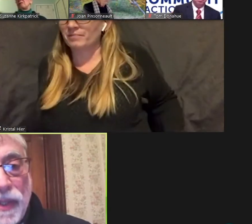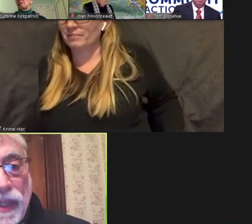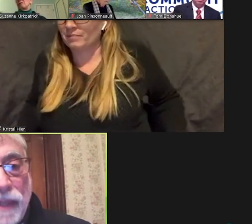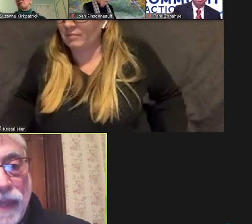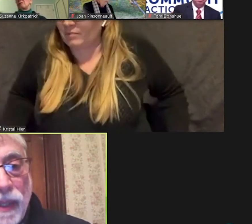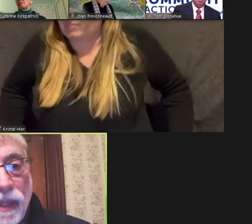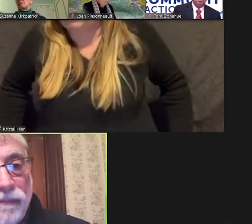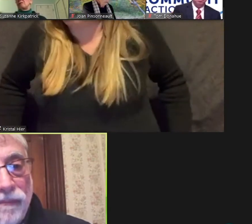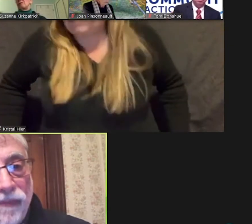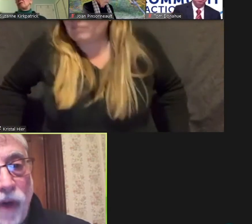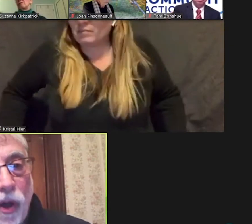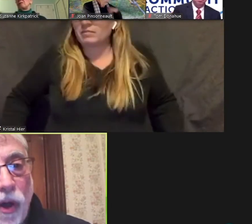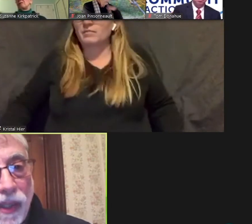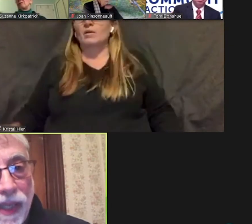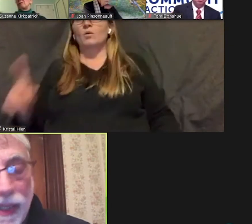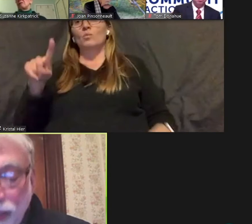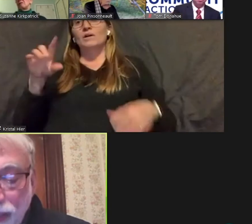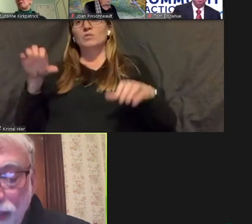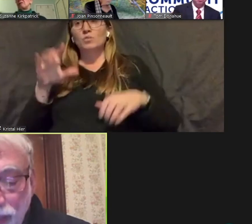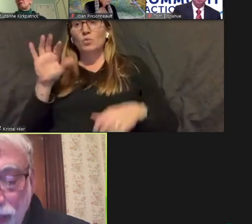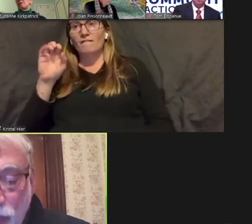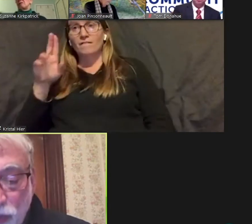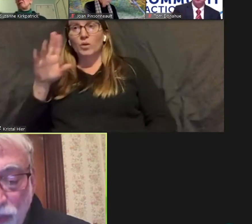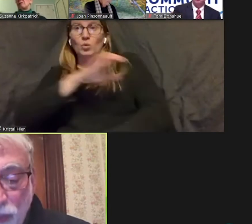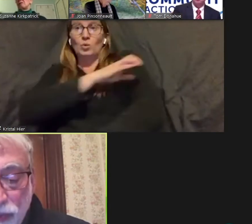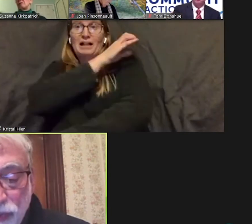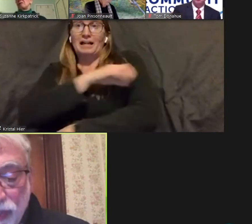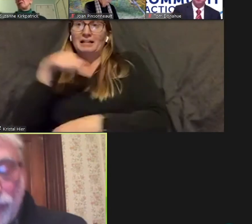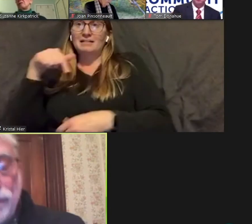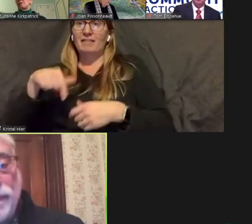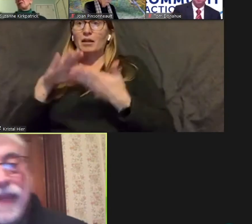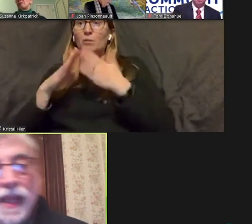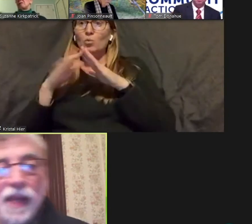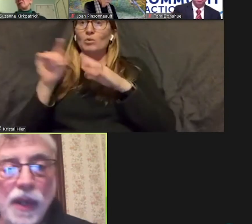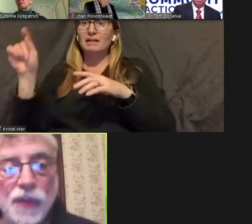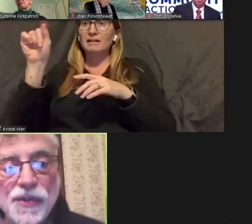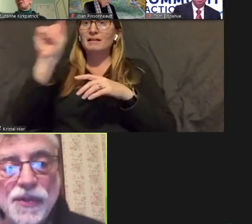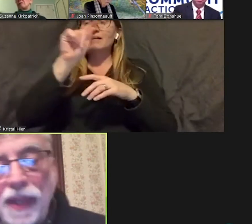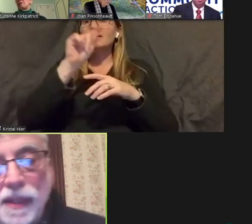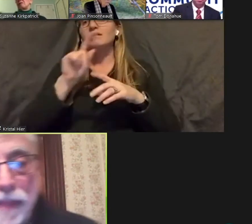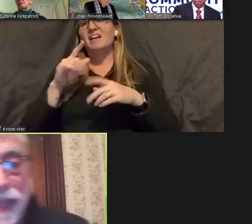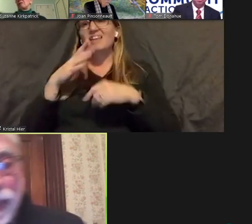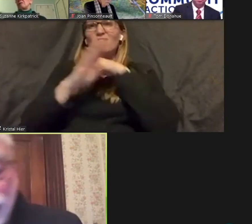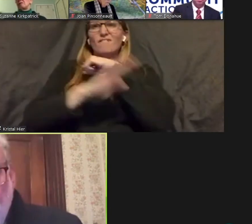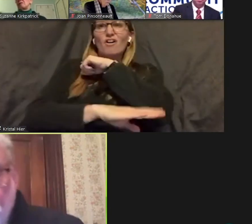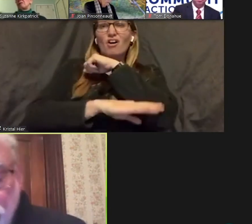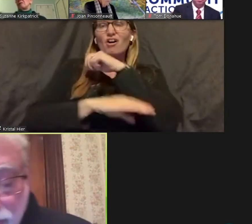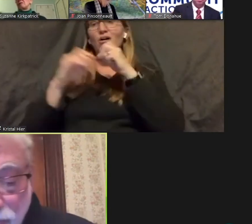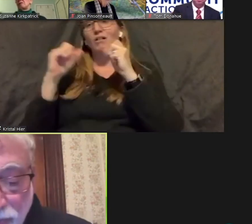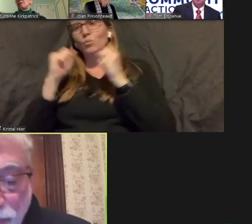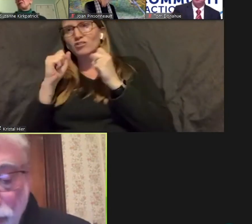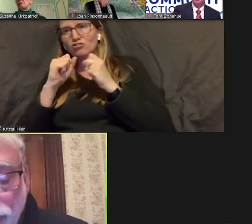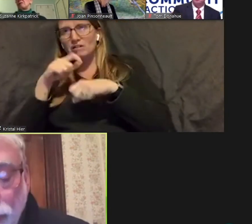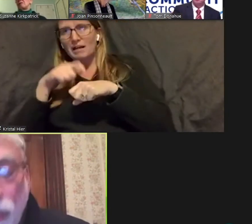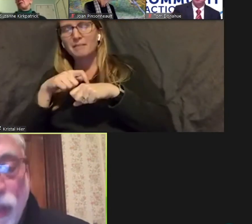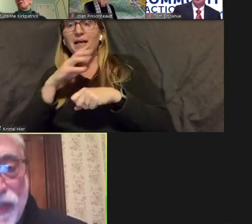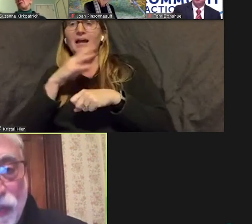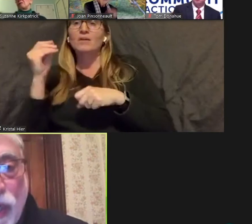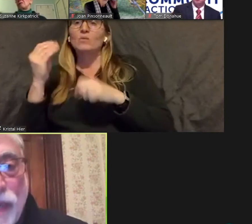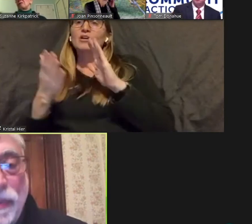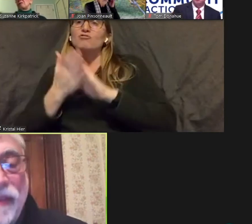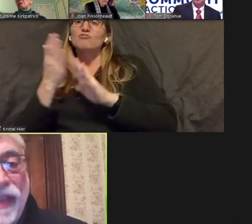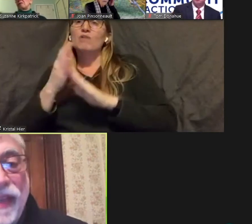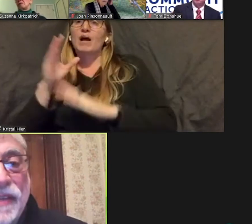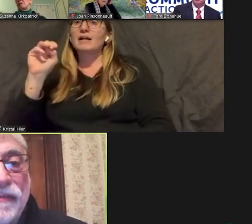the community in the fall and in the early winter time. And we also run we run the